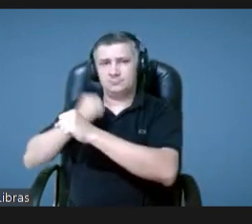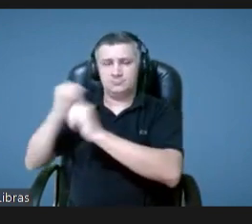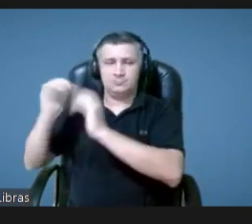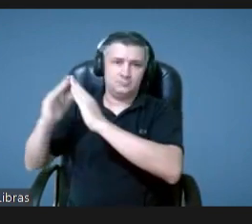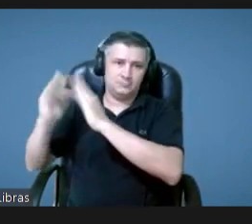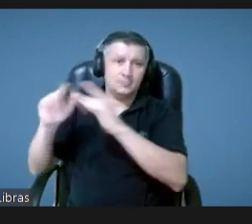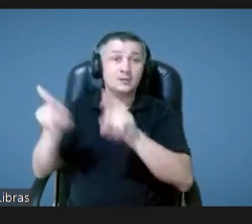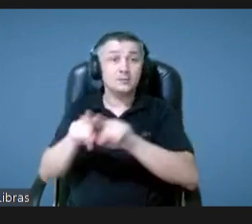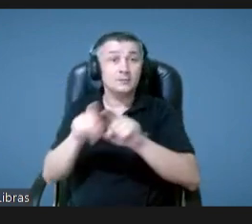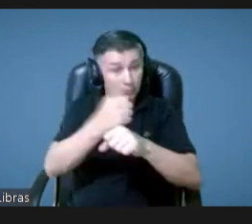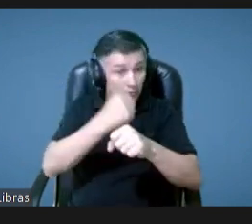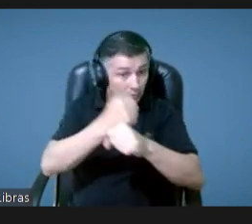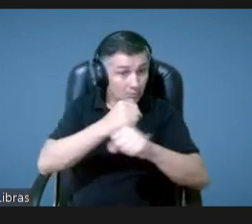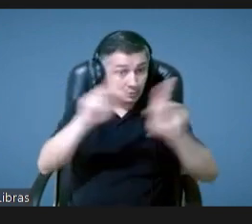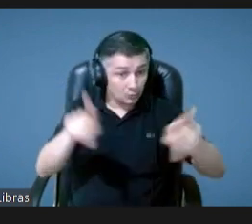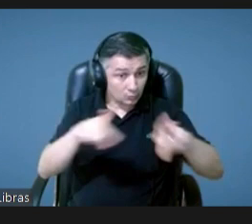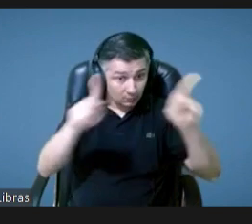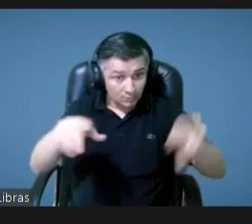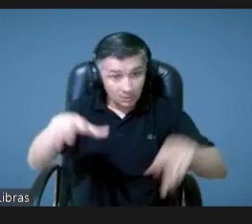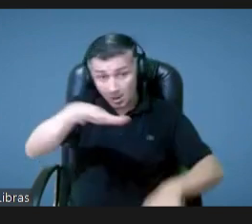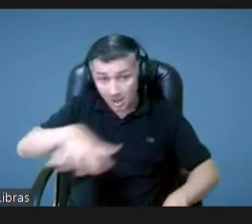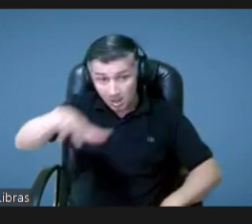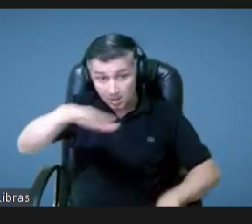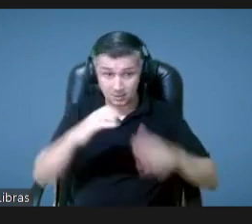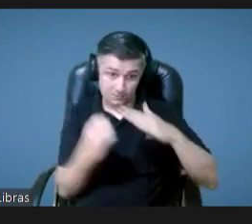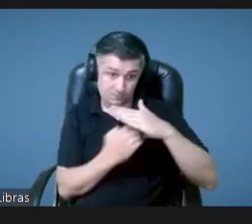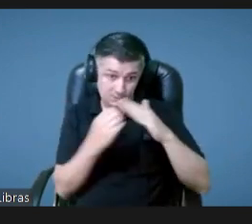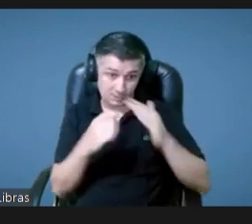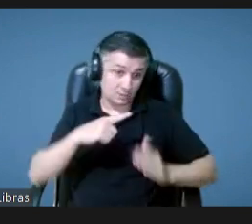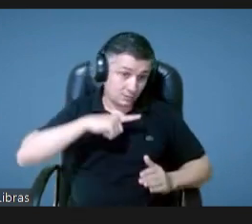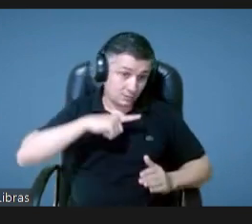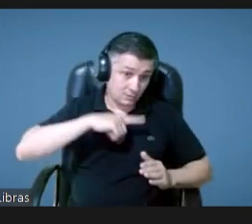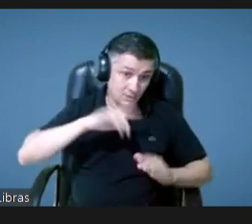residential rentals, but also from our malls business.